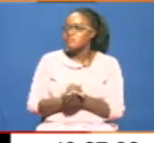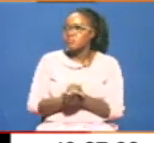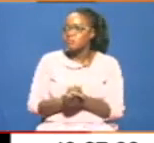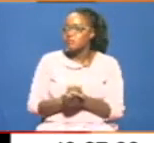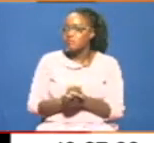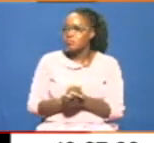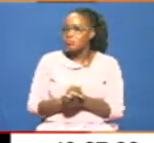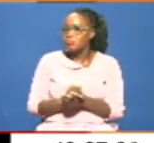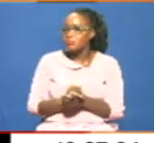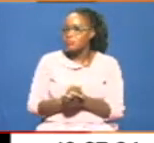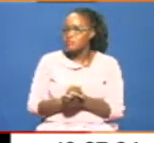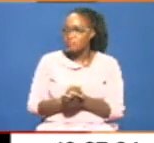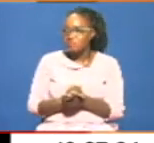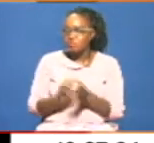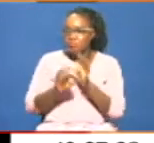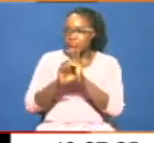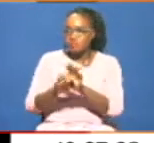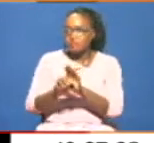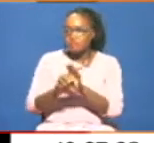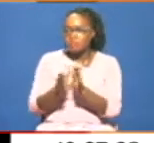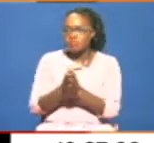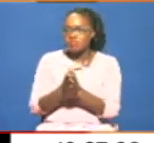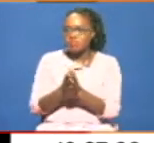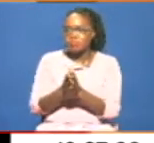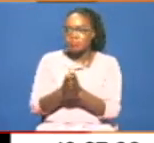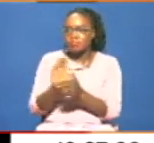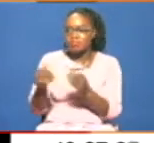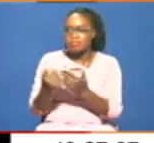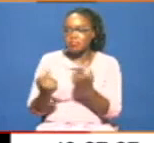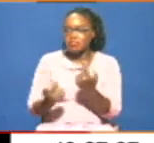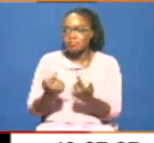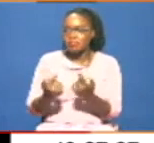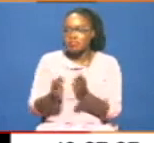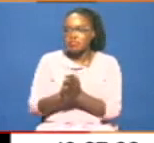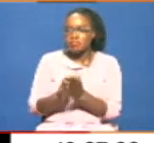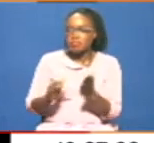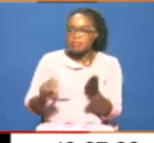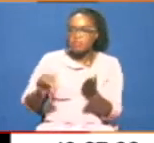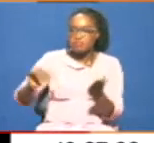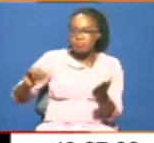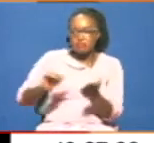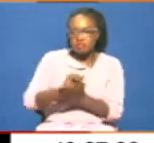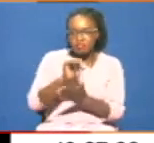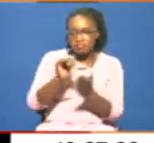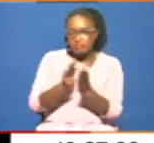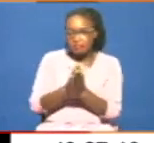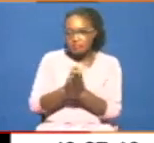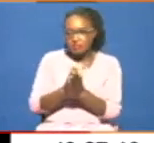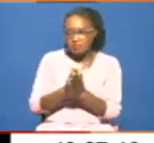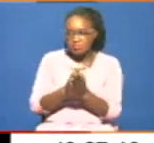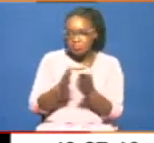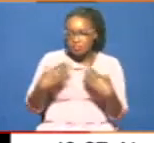been committed to, you know, Burn produces all the GCOs for both the local and import markets right here in Ruiru. Mm-hmm.